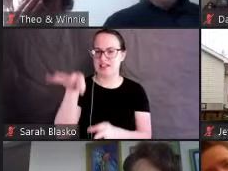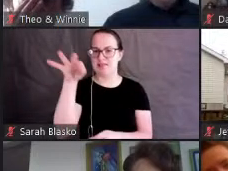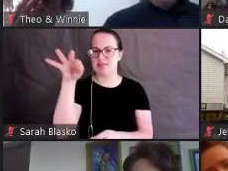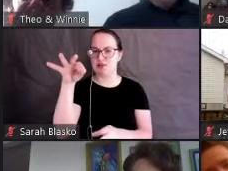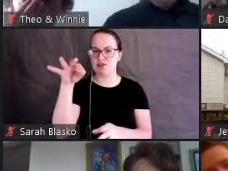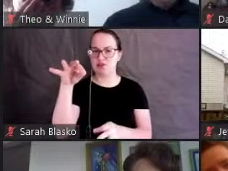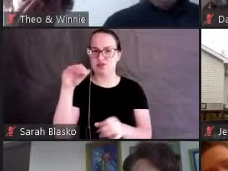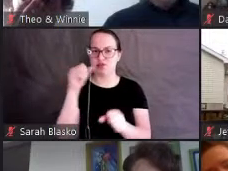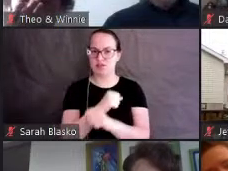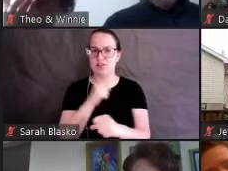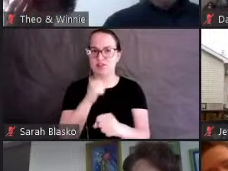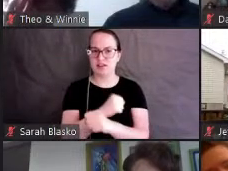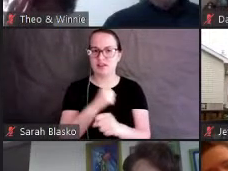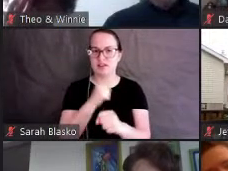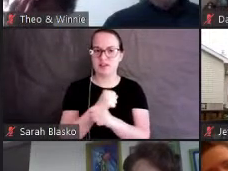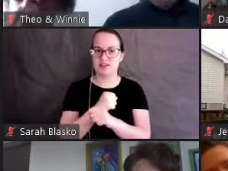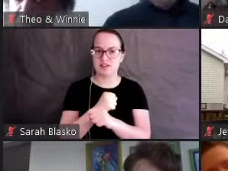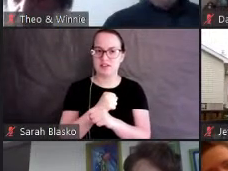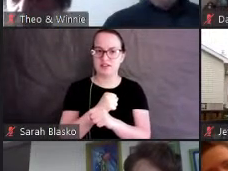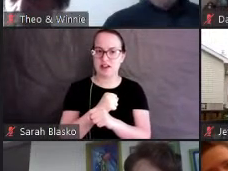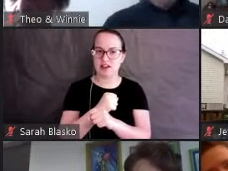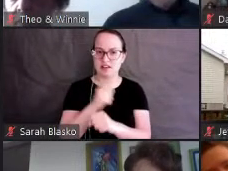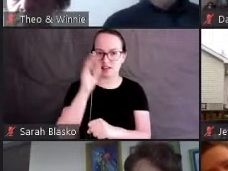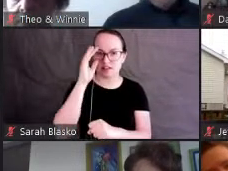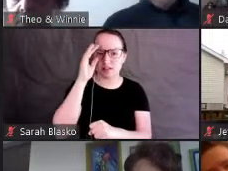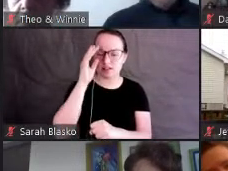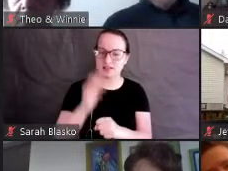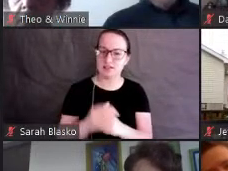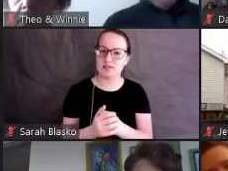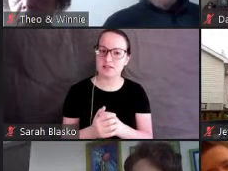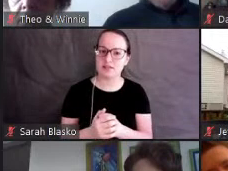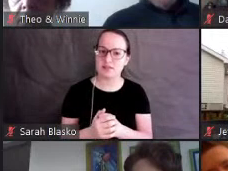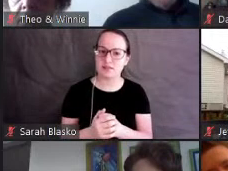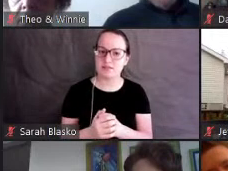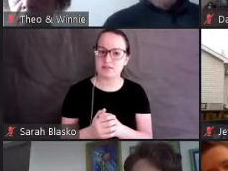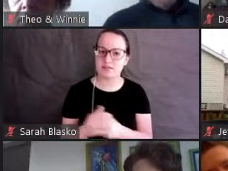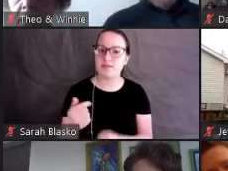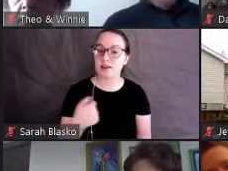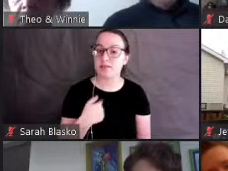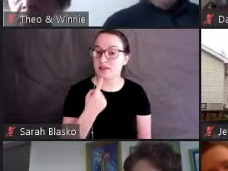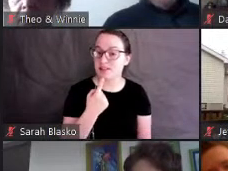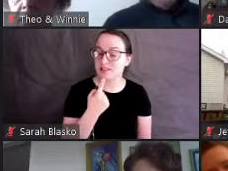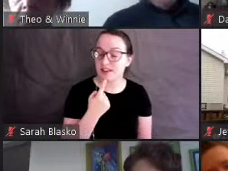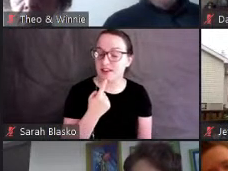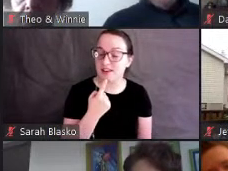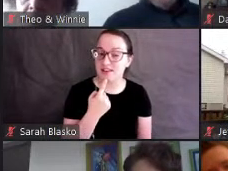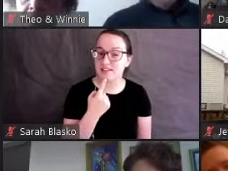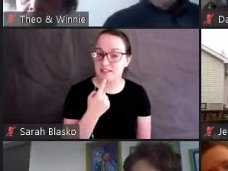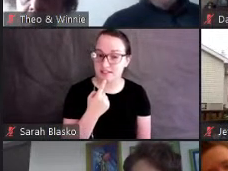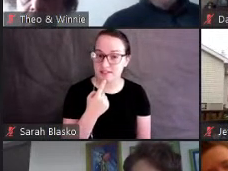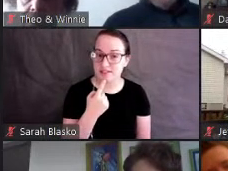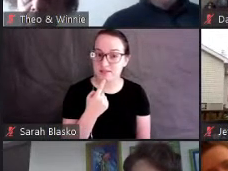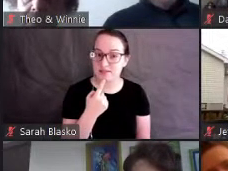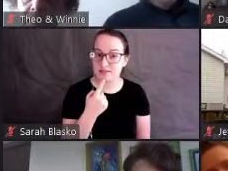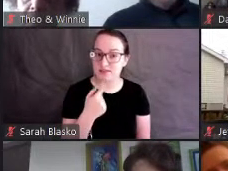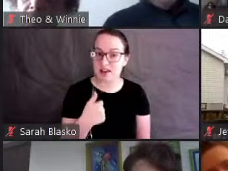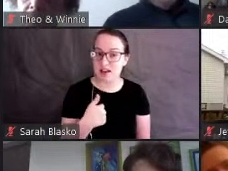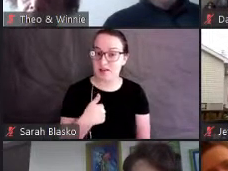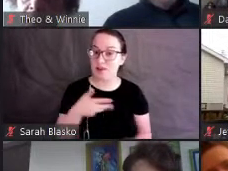the spiritual rulers and authorities in the heavenly realms, here's what I'm going to do. I'm going to leave